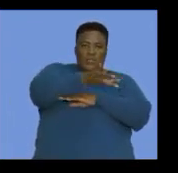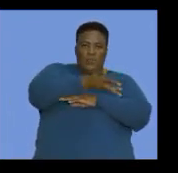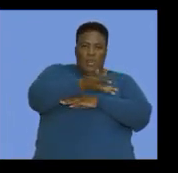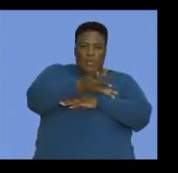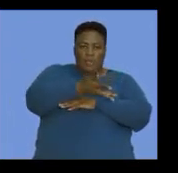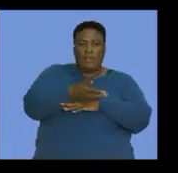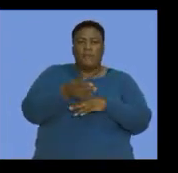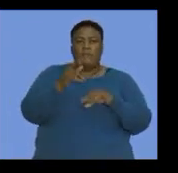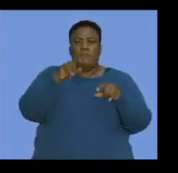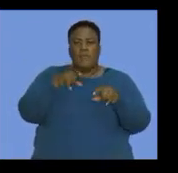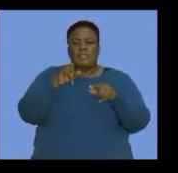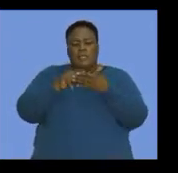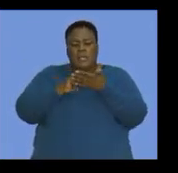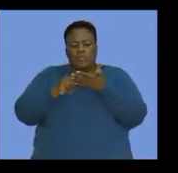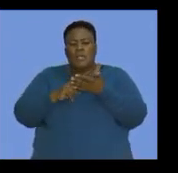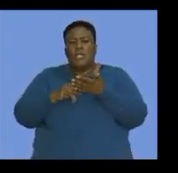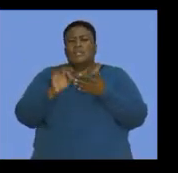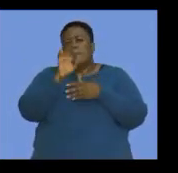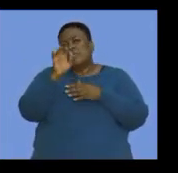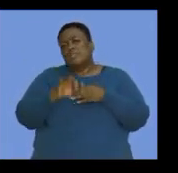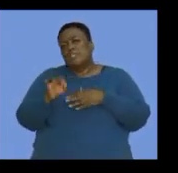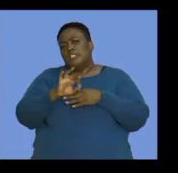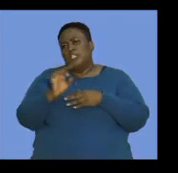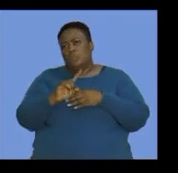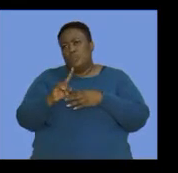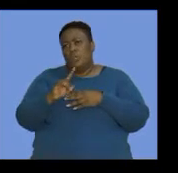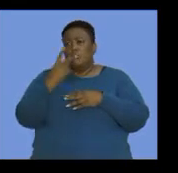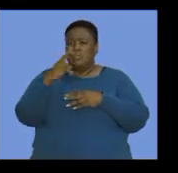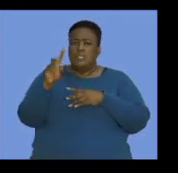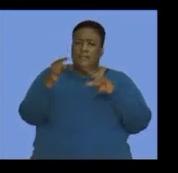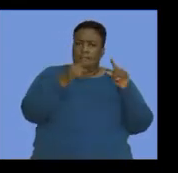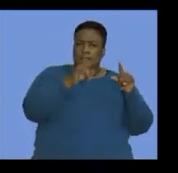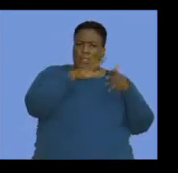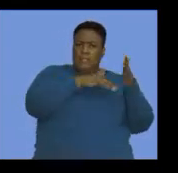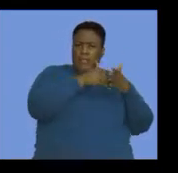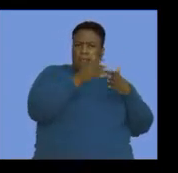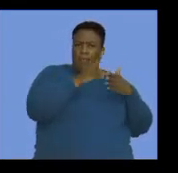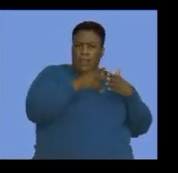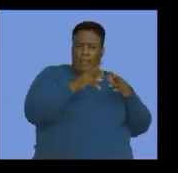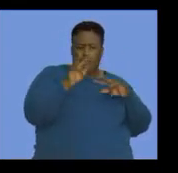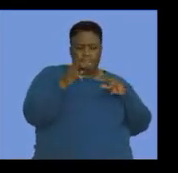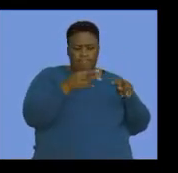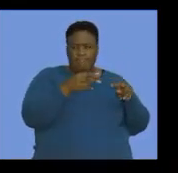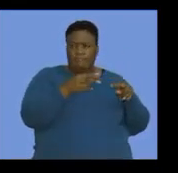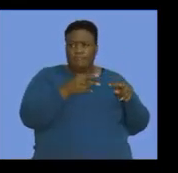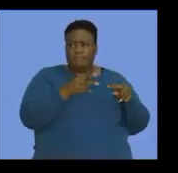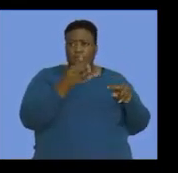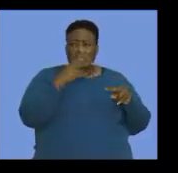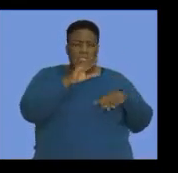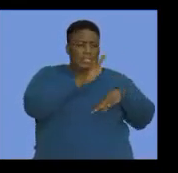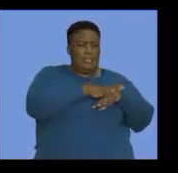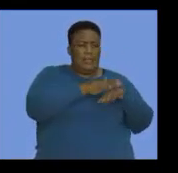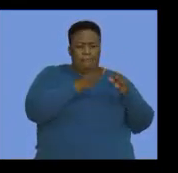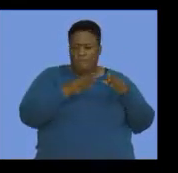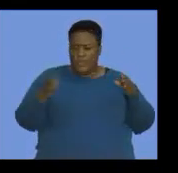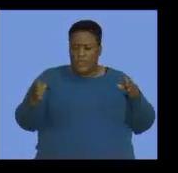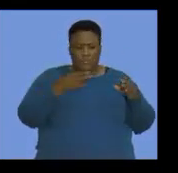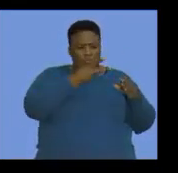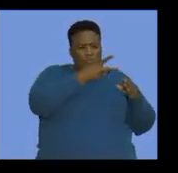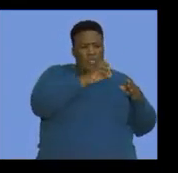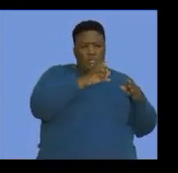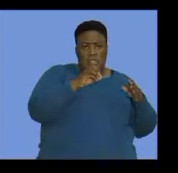and the question wants us to calculate the percentage. So let's look at the table, and we've got to look at the time period, which